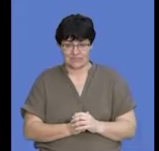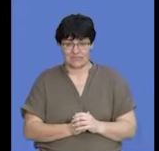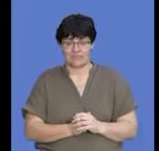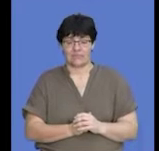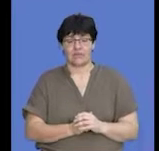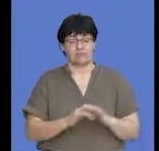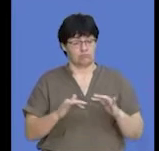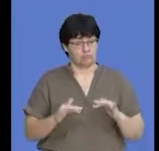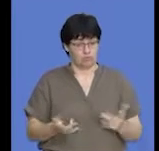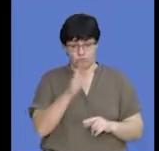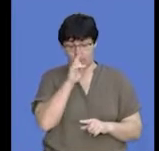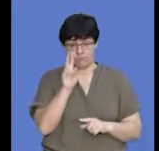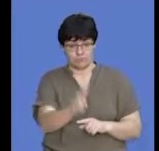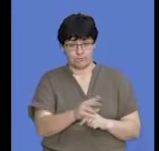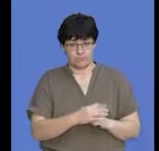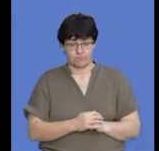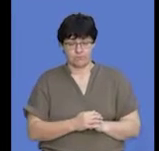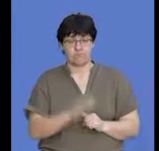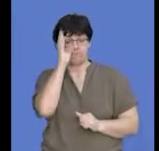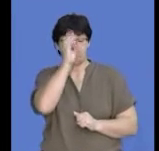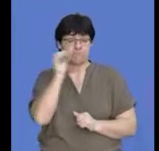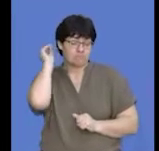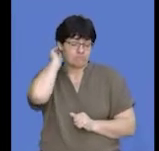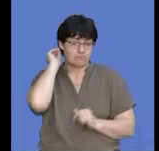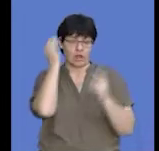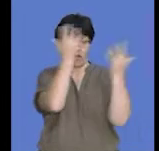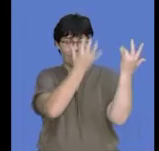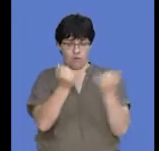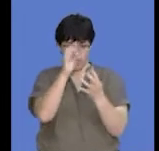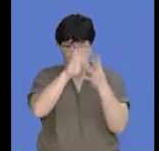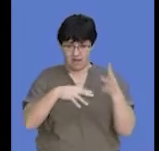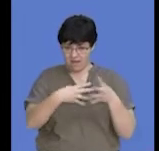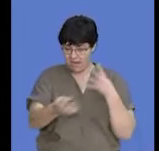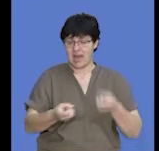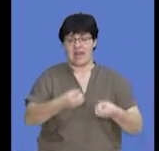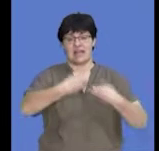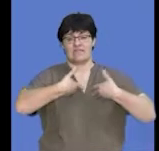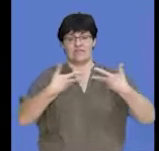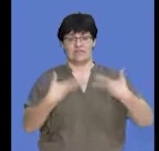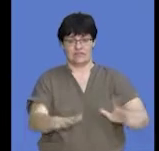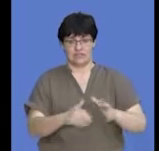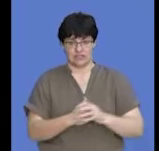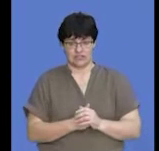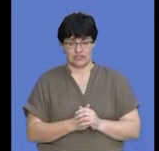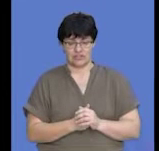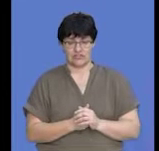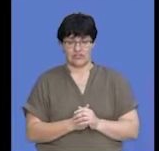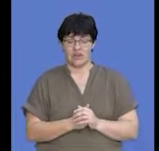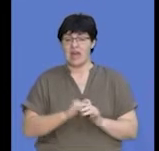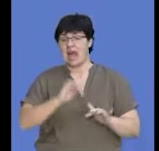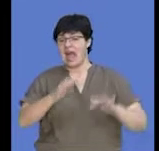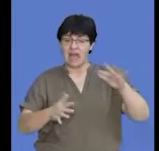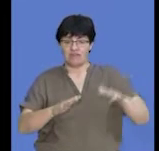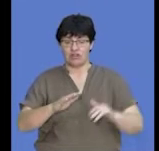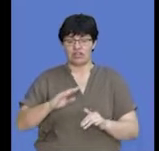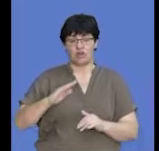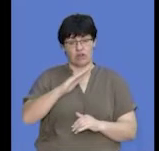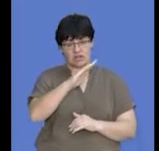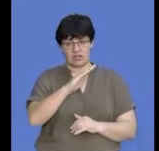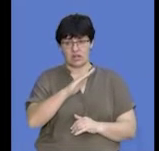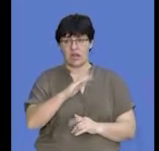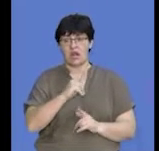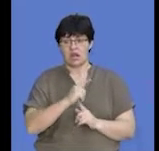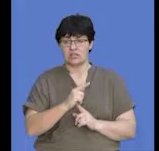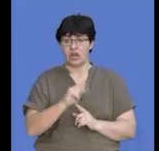So let's look at it. Note, your formula is always going to be given. Average gradient is equal to vertical